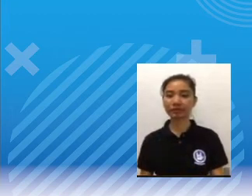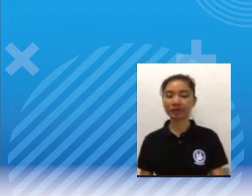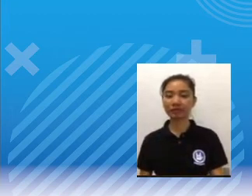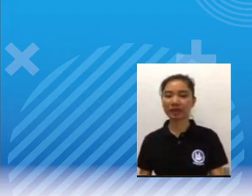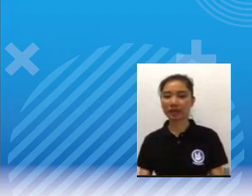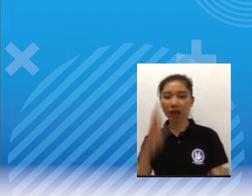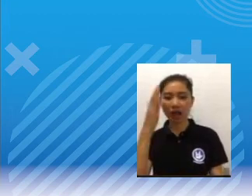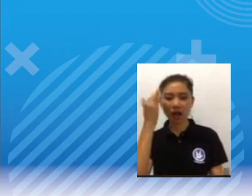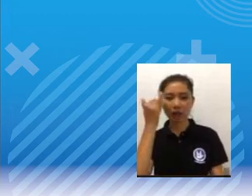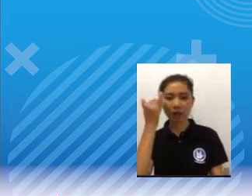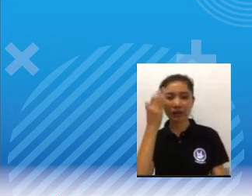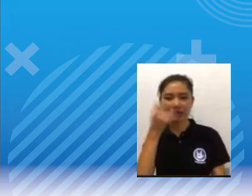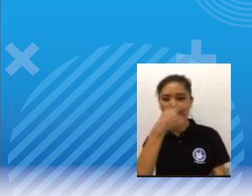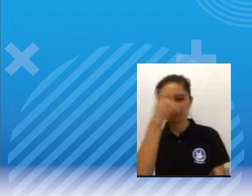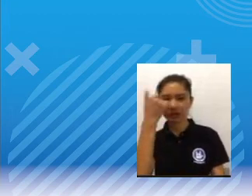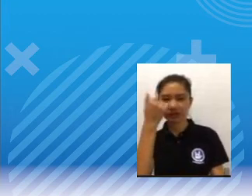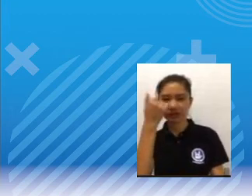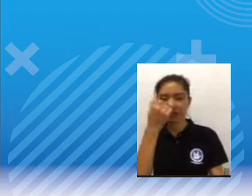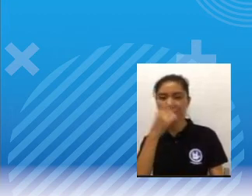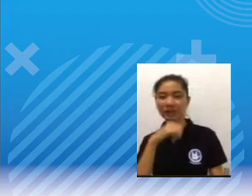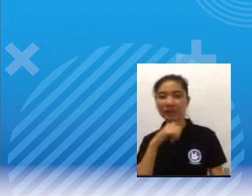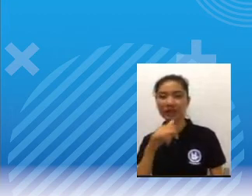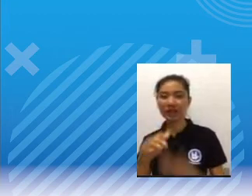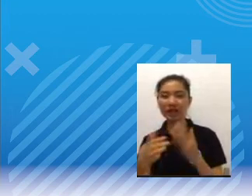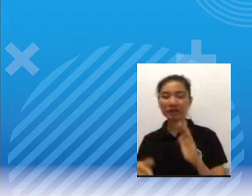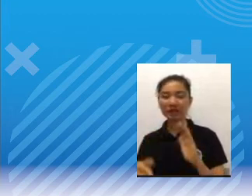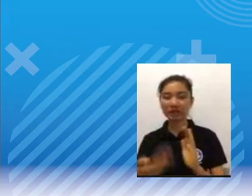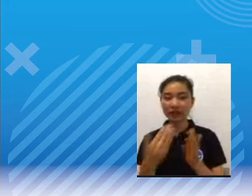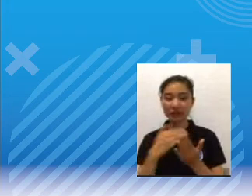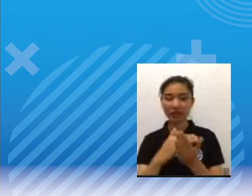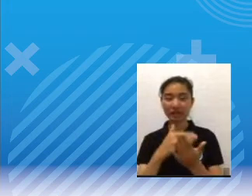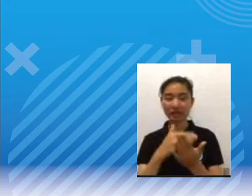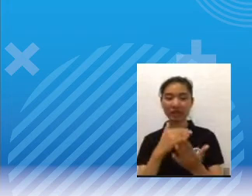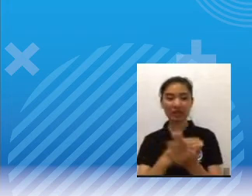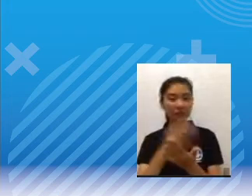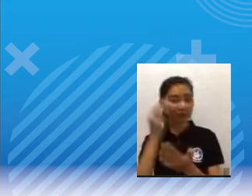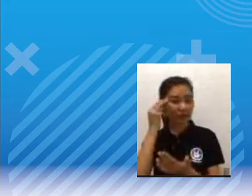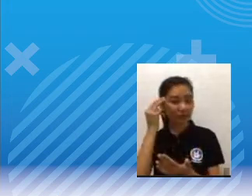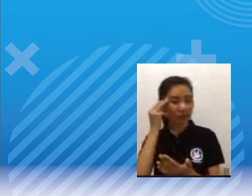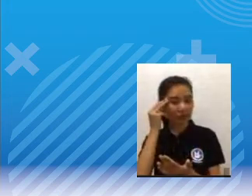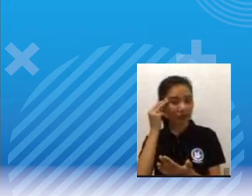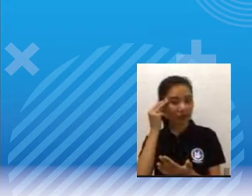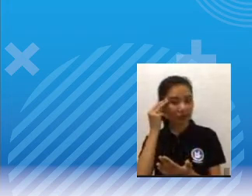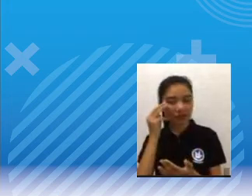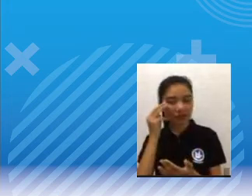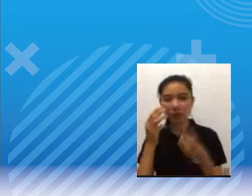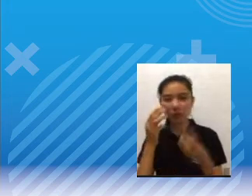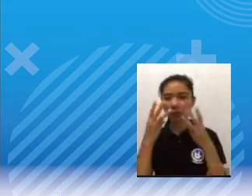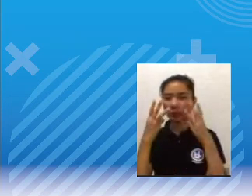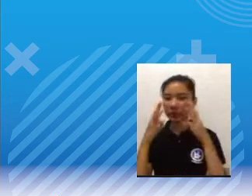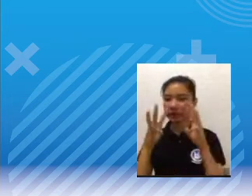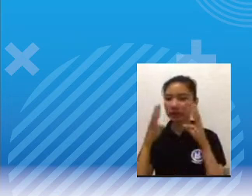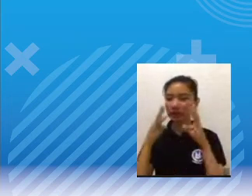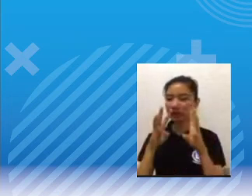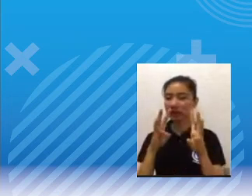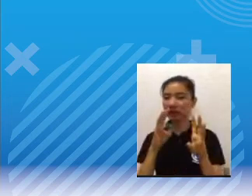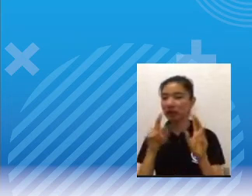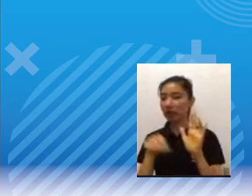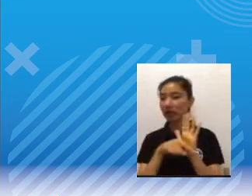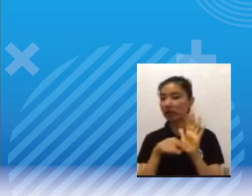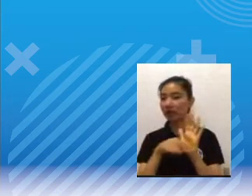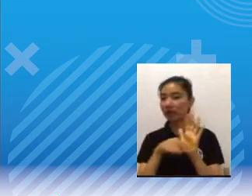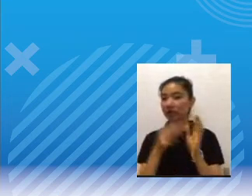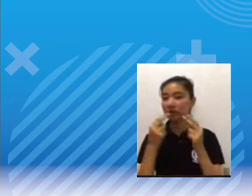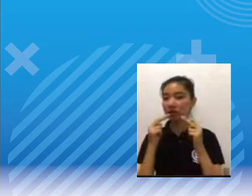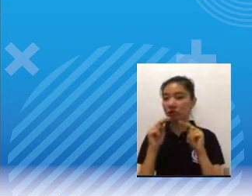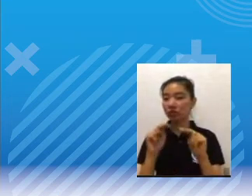ng utak natin to gravitate towards negative news right now. So it's one way to help ourselves